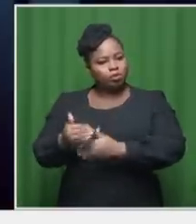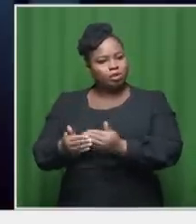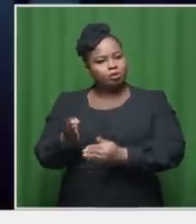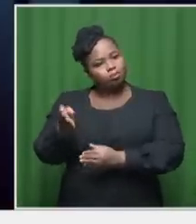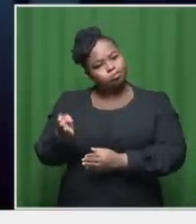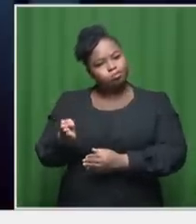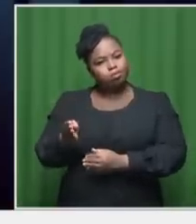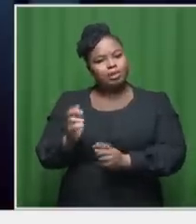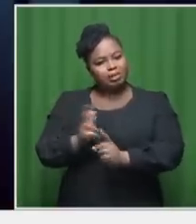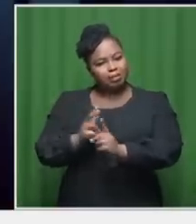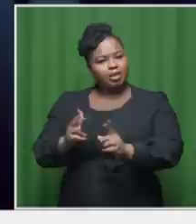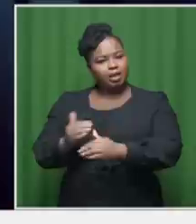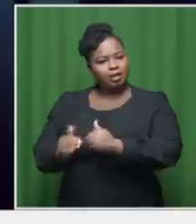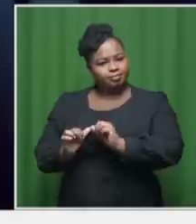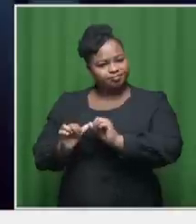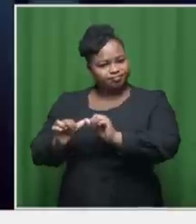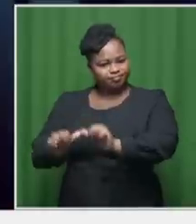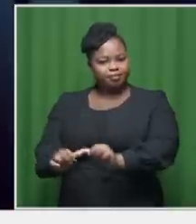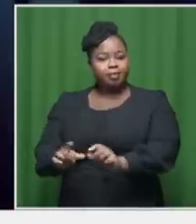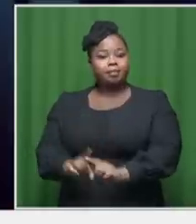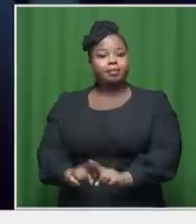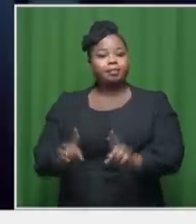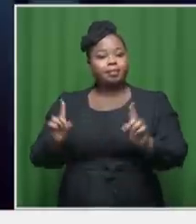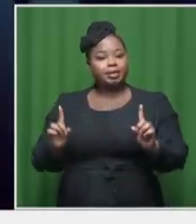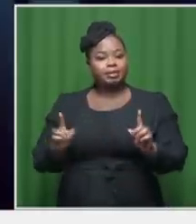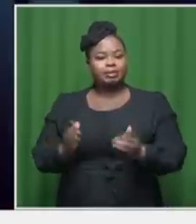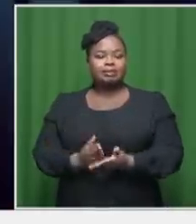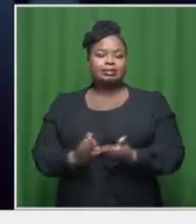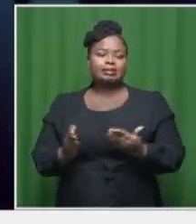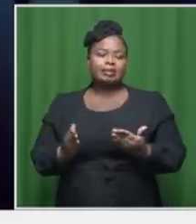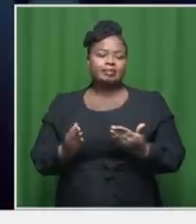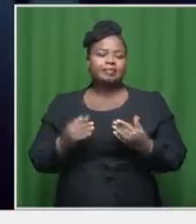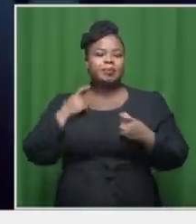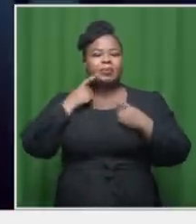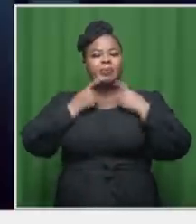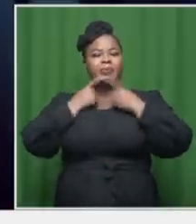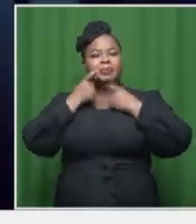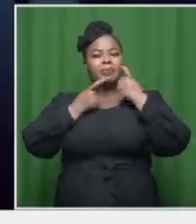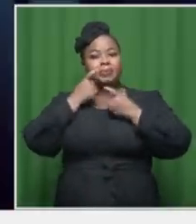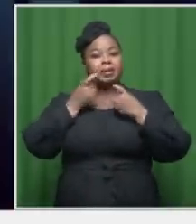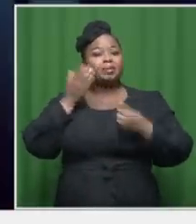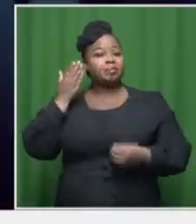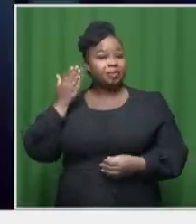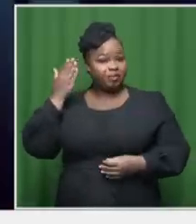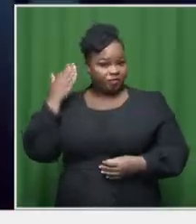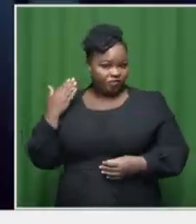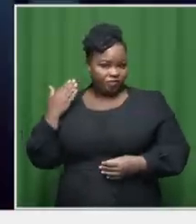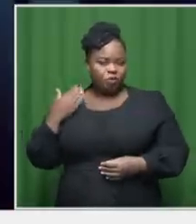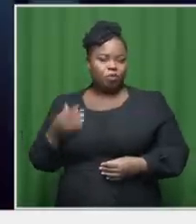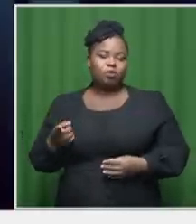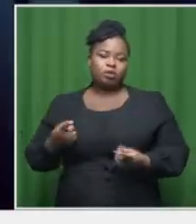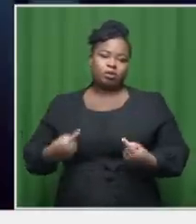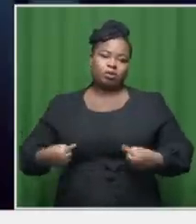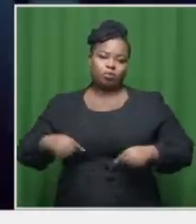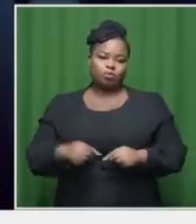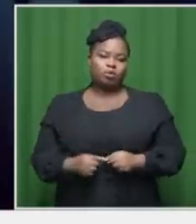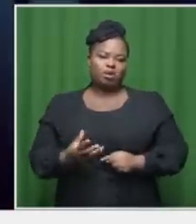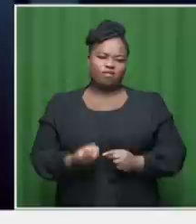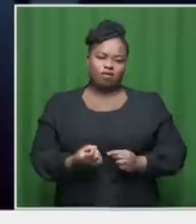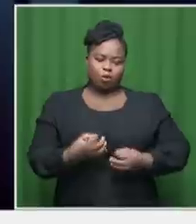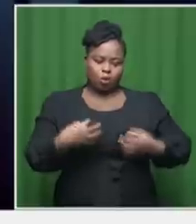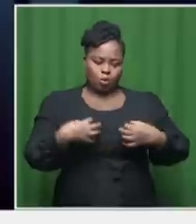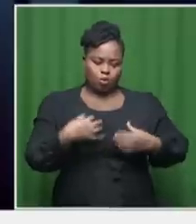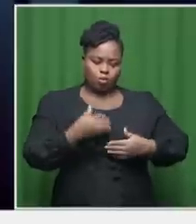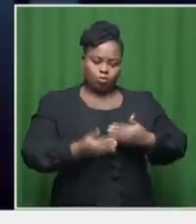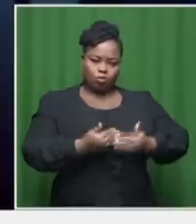what I can tell you is that based on some of the grievances that he had raised, we instituted processes in terms of